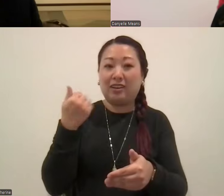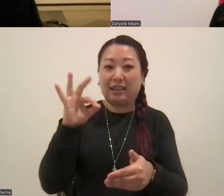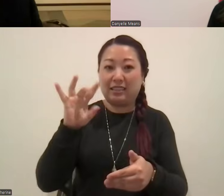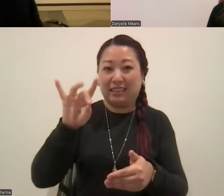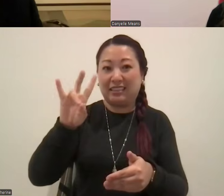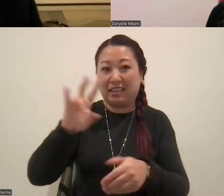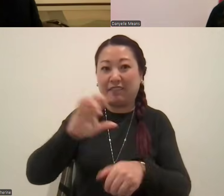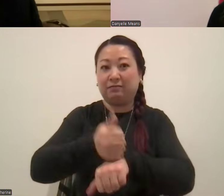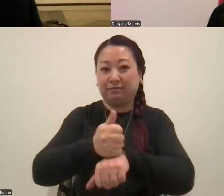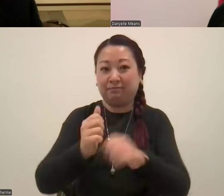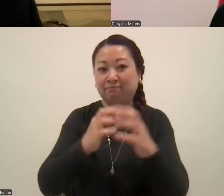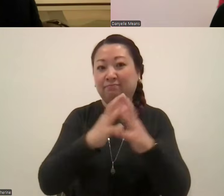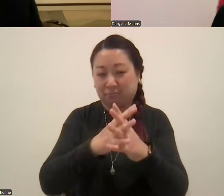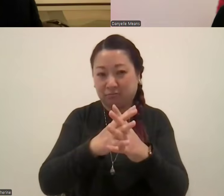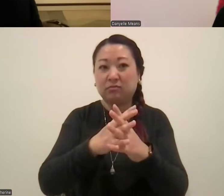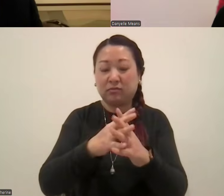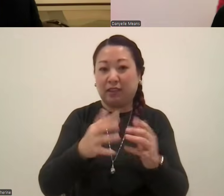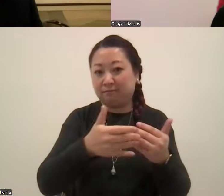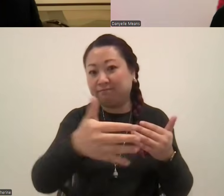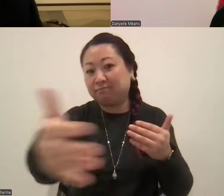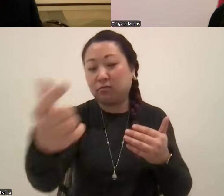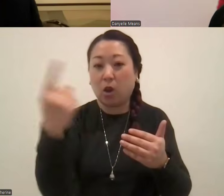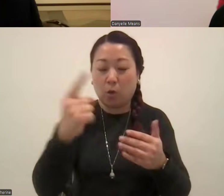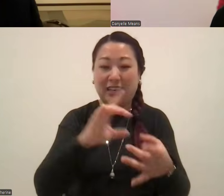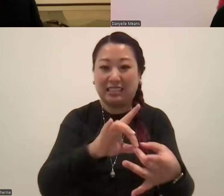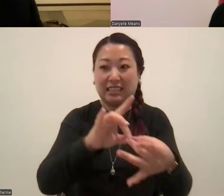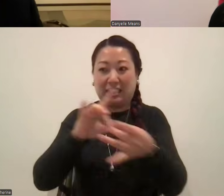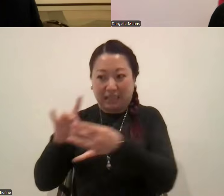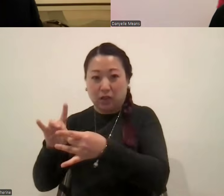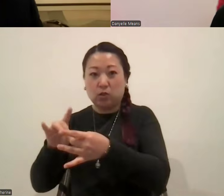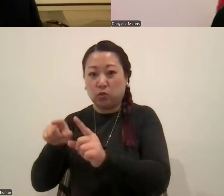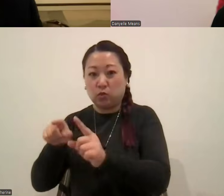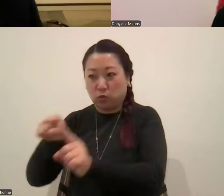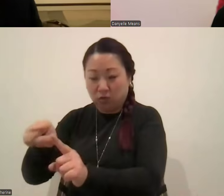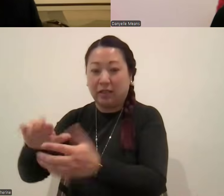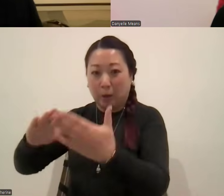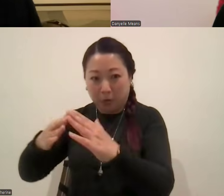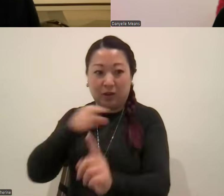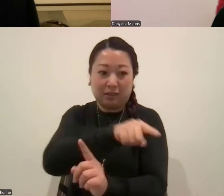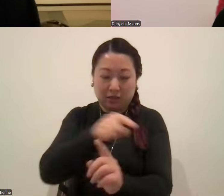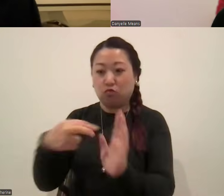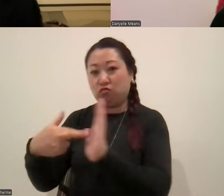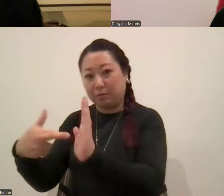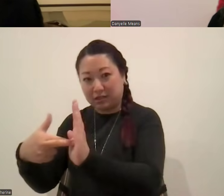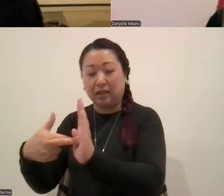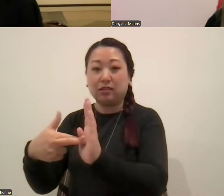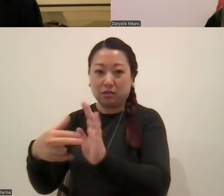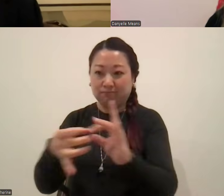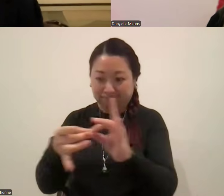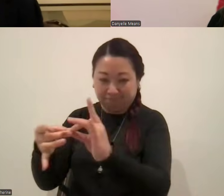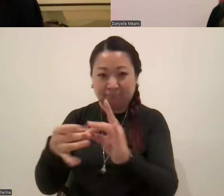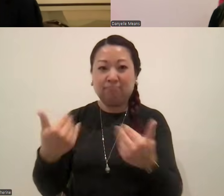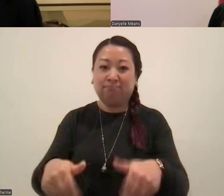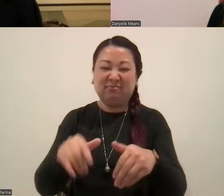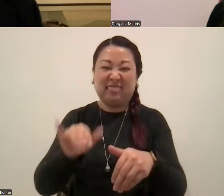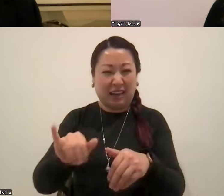had this connection back to the communities it represents. And that's incredibly